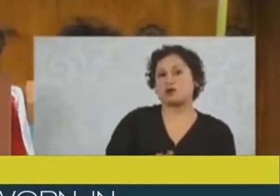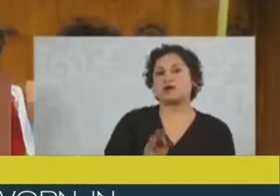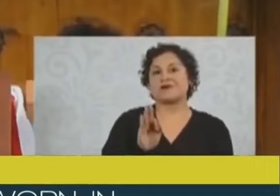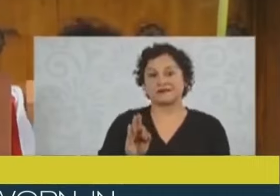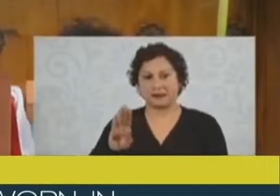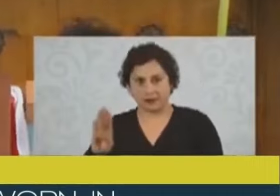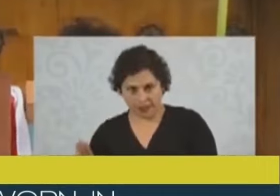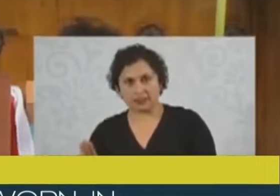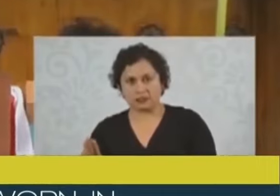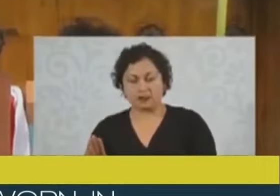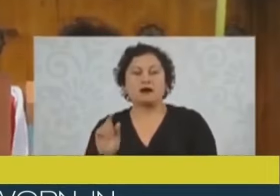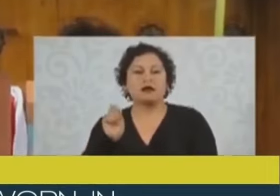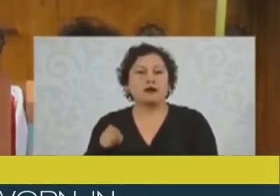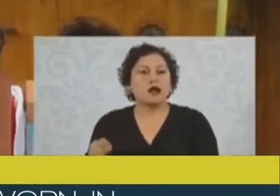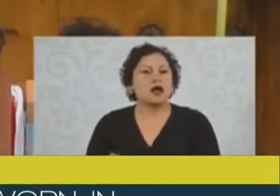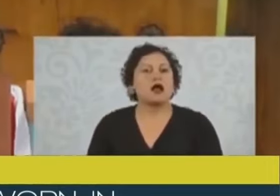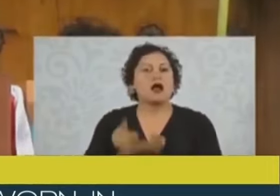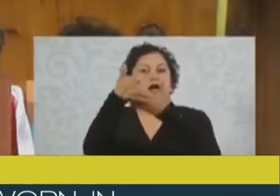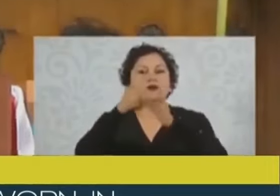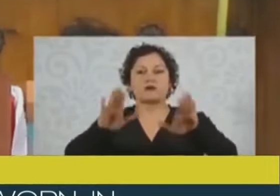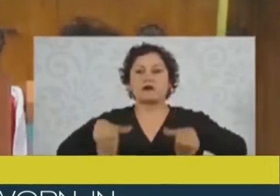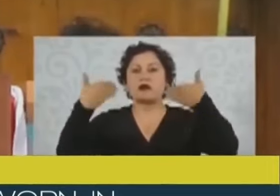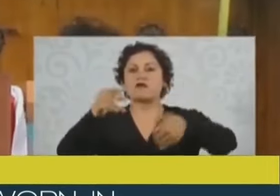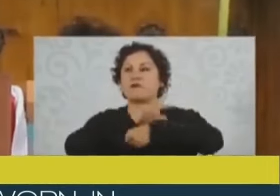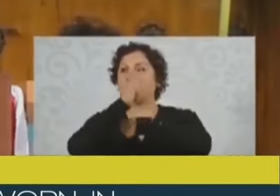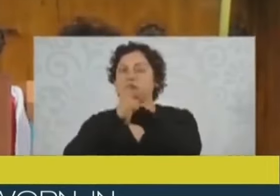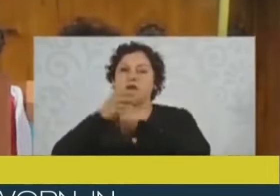Also, financial for well-being,